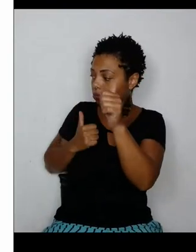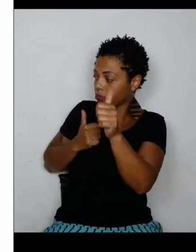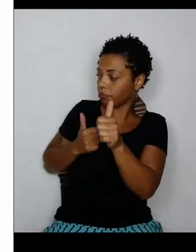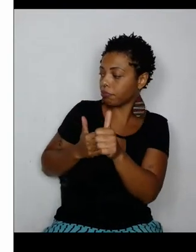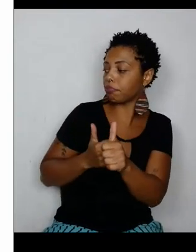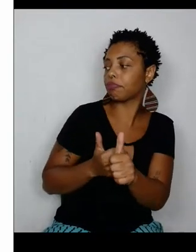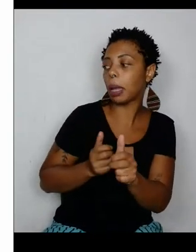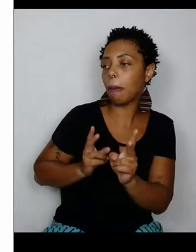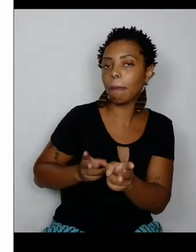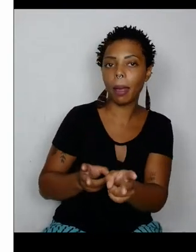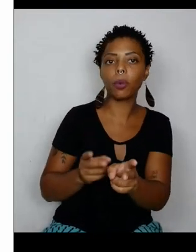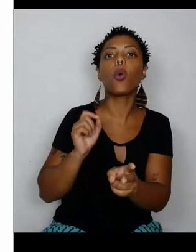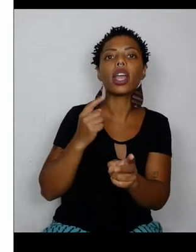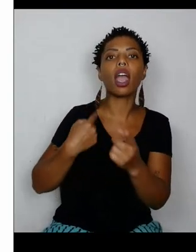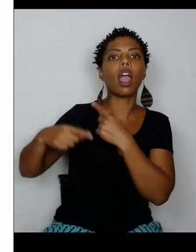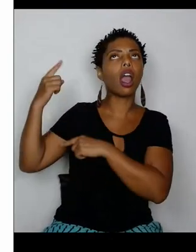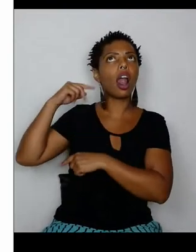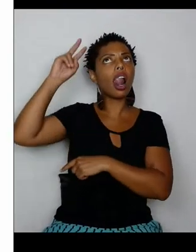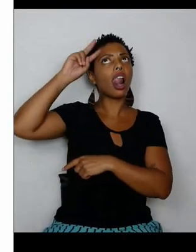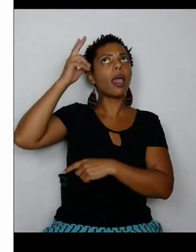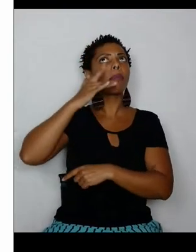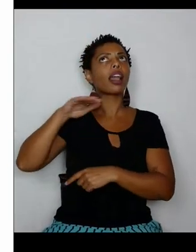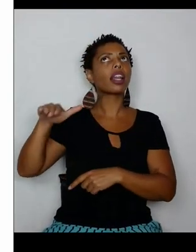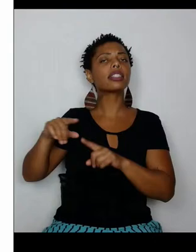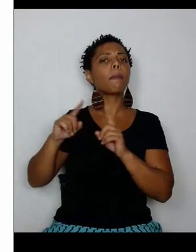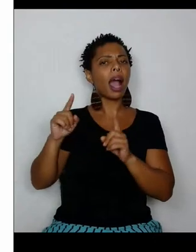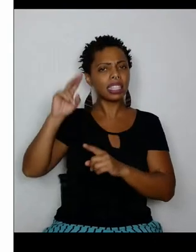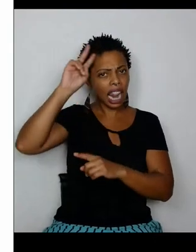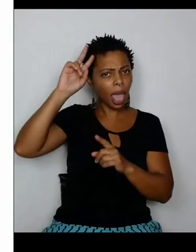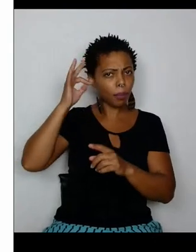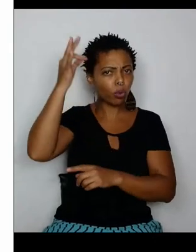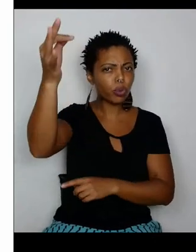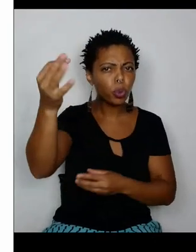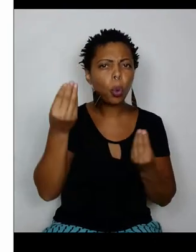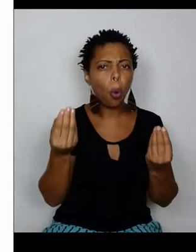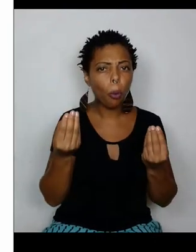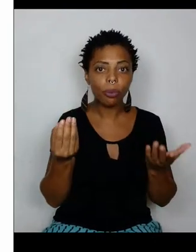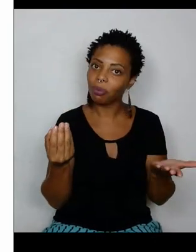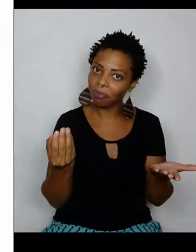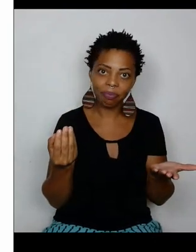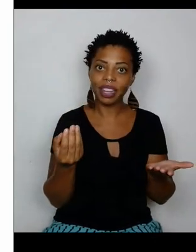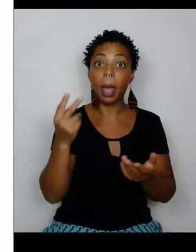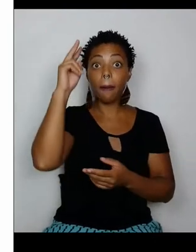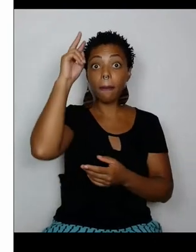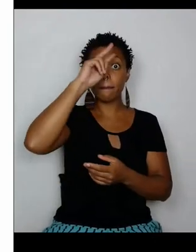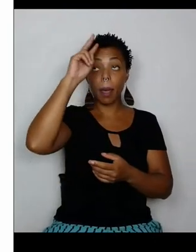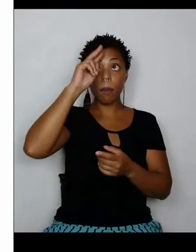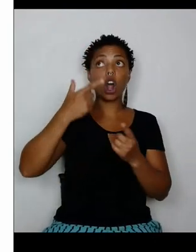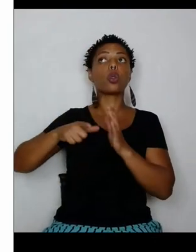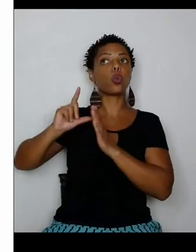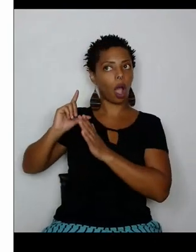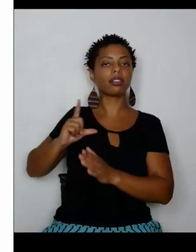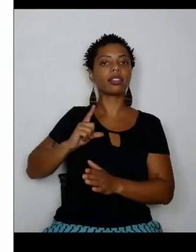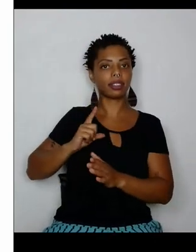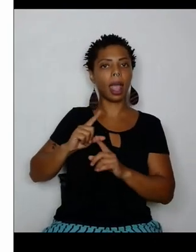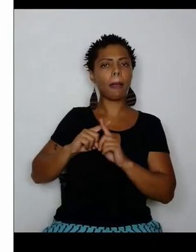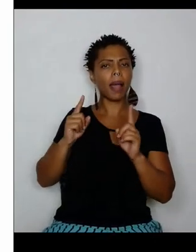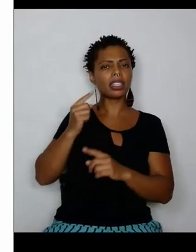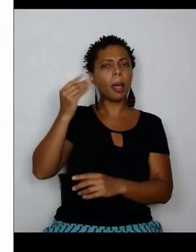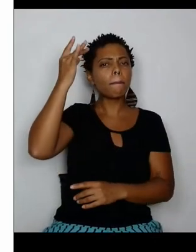one remember the future memory of the before memory perhaps of the after